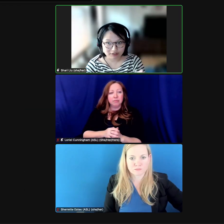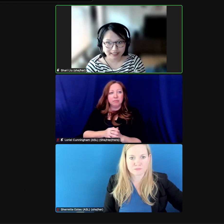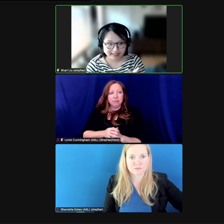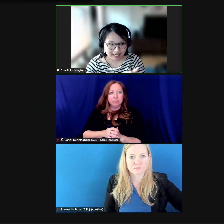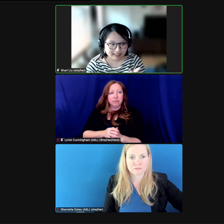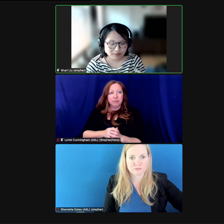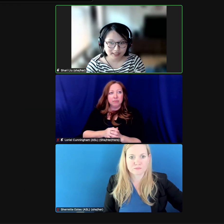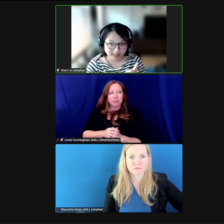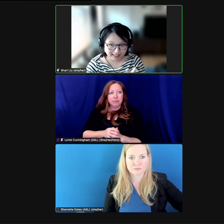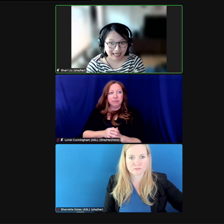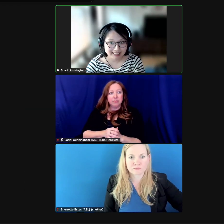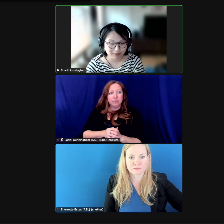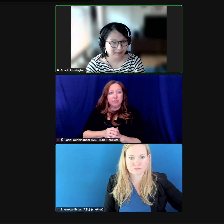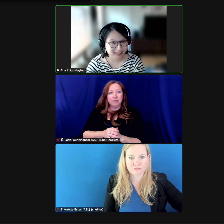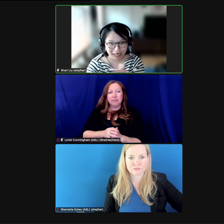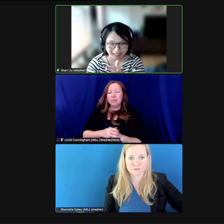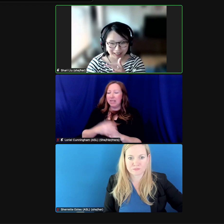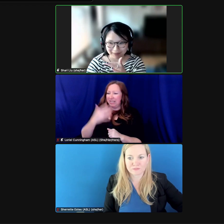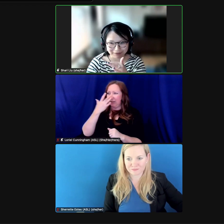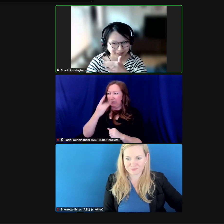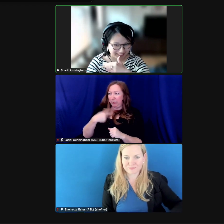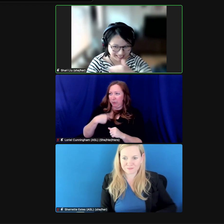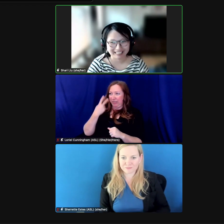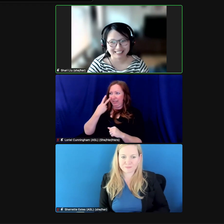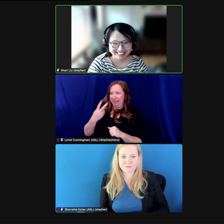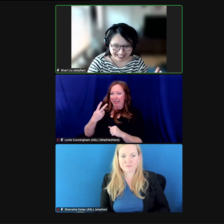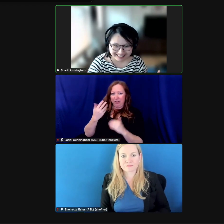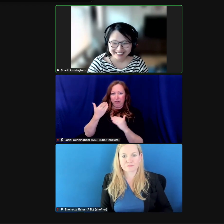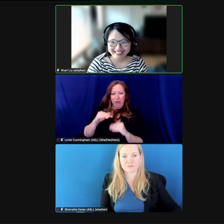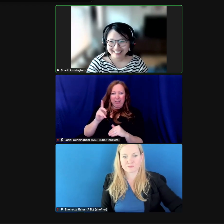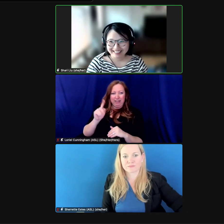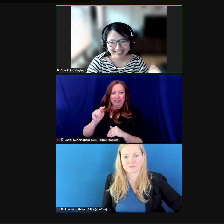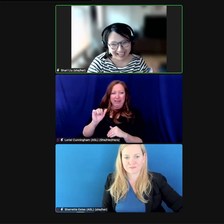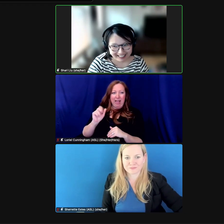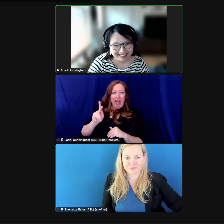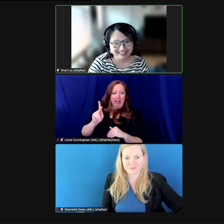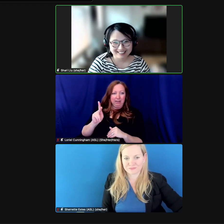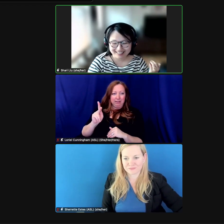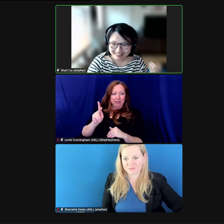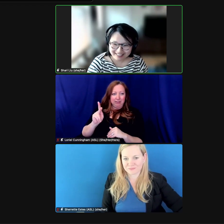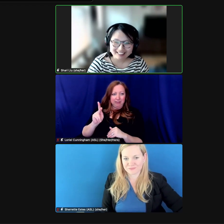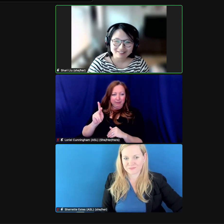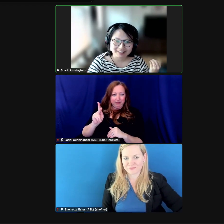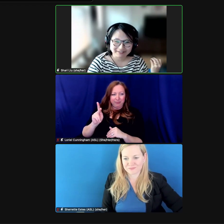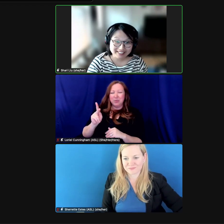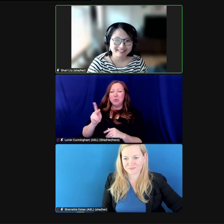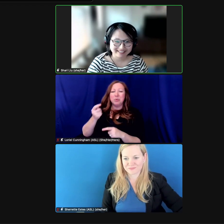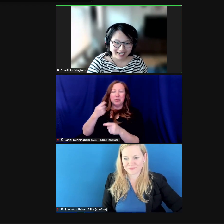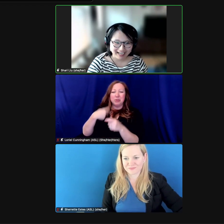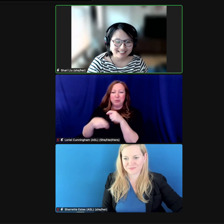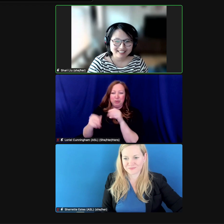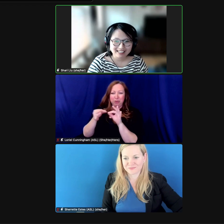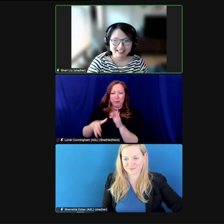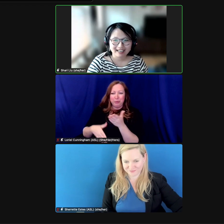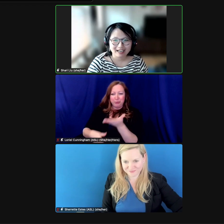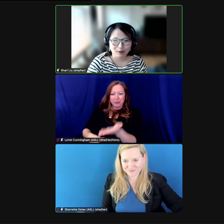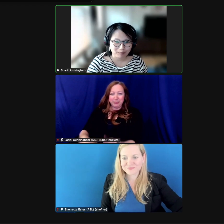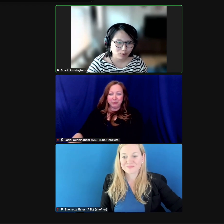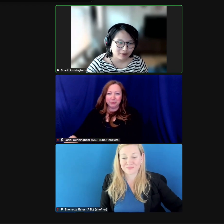the constraints task, which is the task that we've been talking about for the entire talk, that I think is a distinctively physical